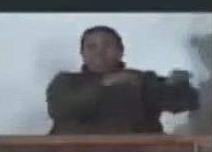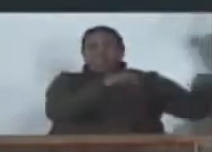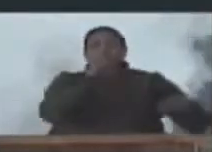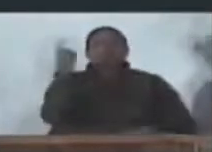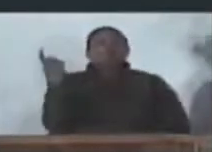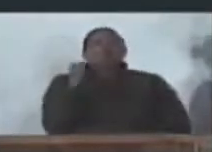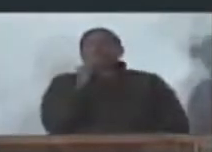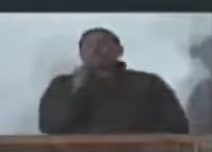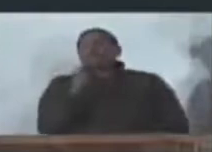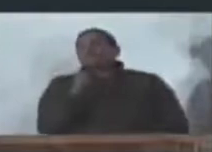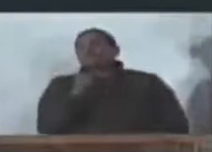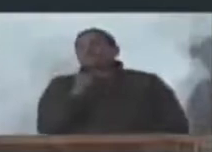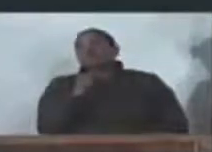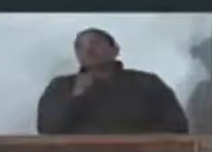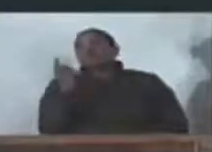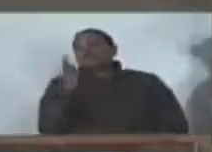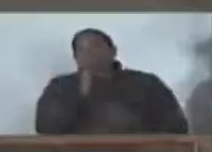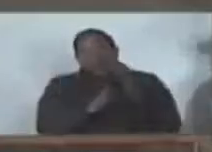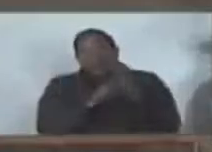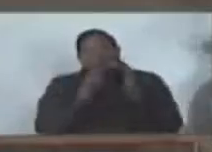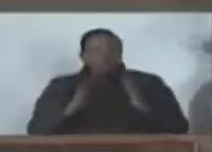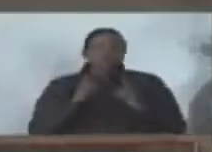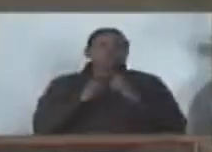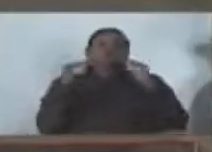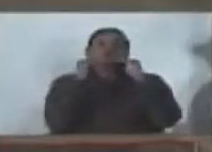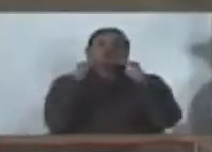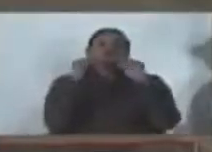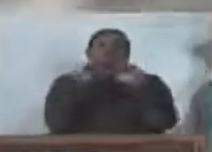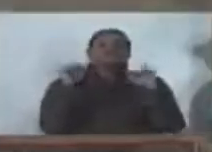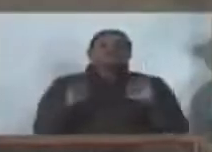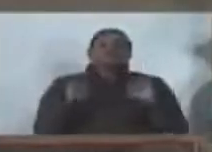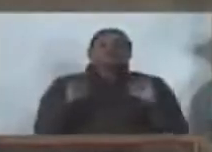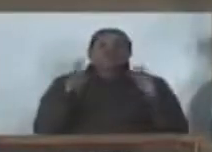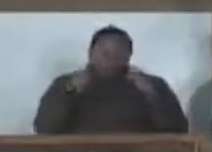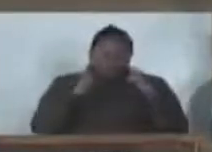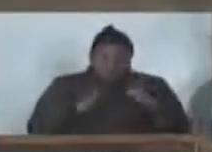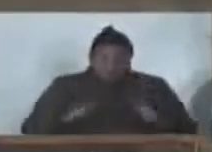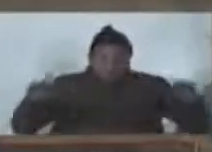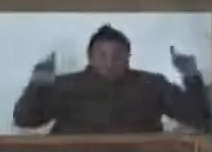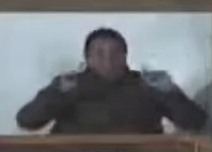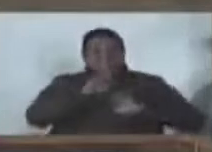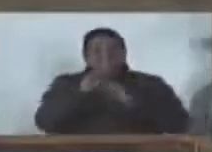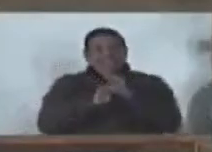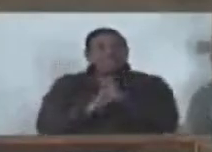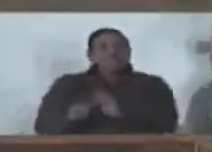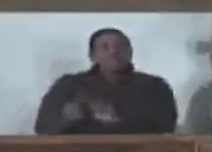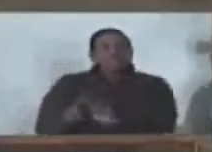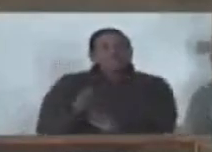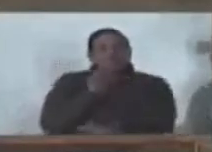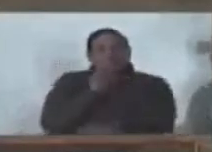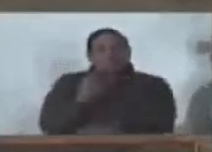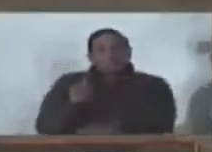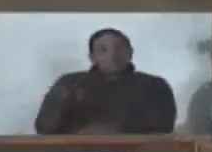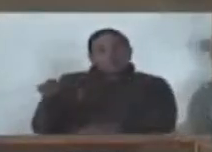depend on investigators and the justice system. Success is also dependent on our people taking